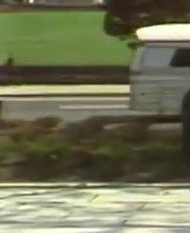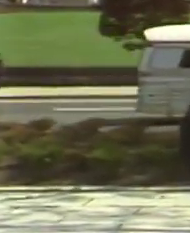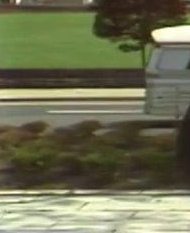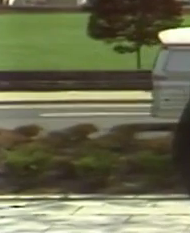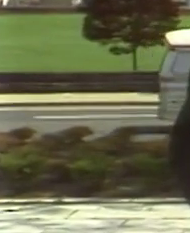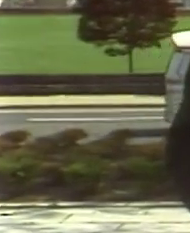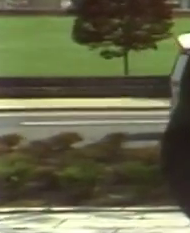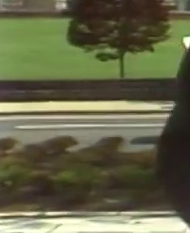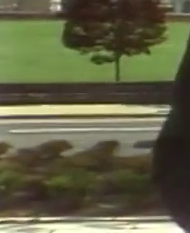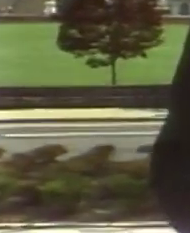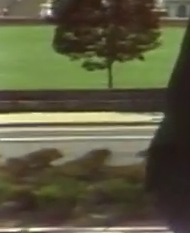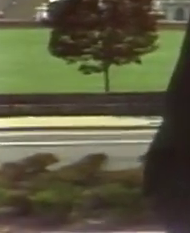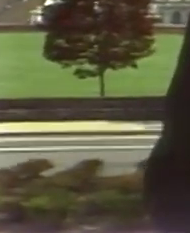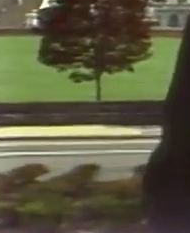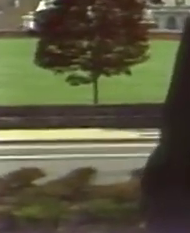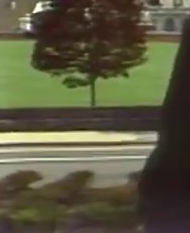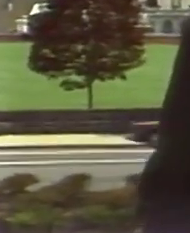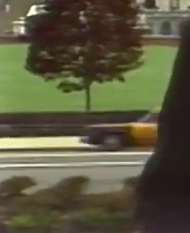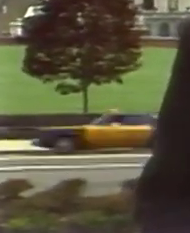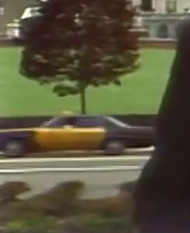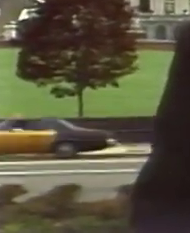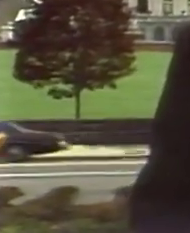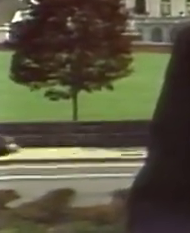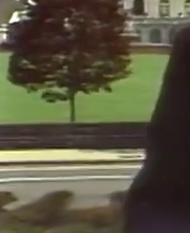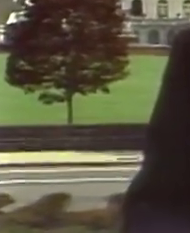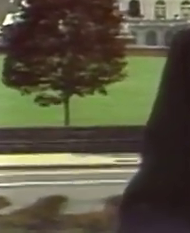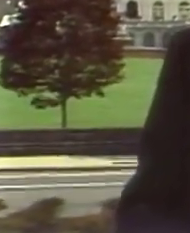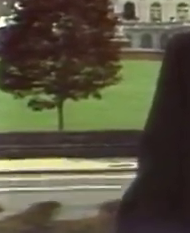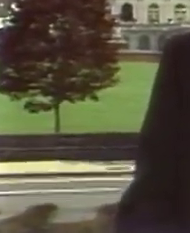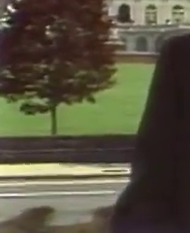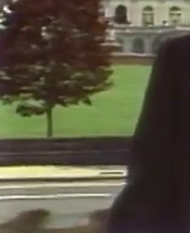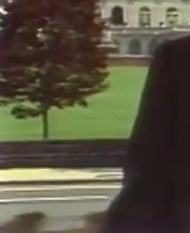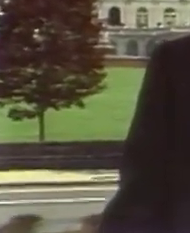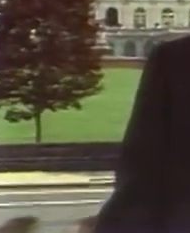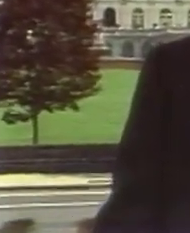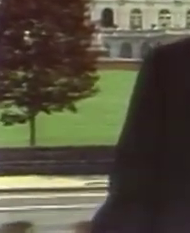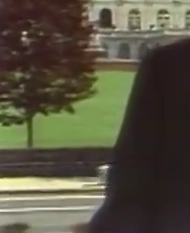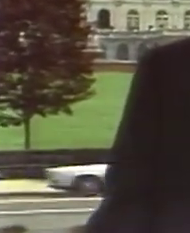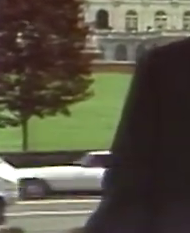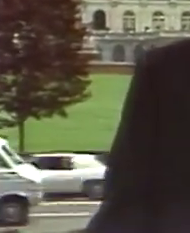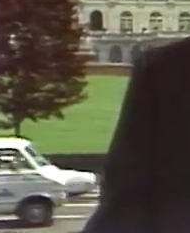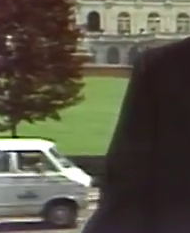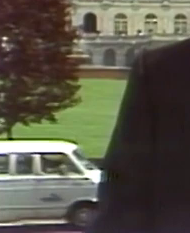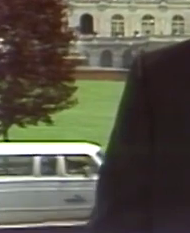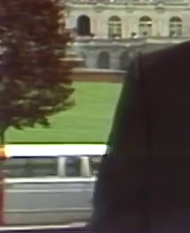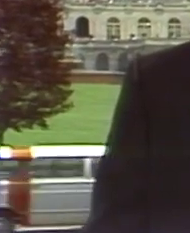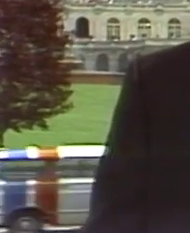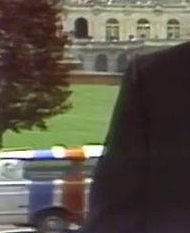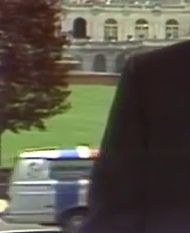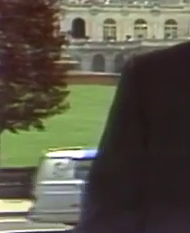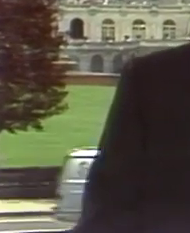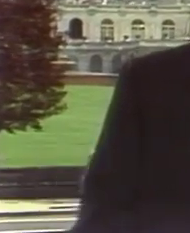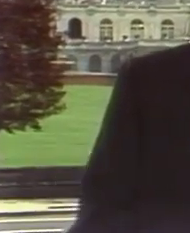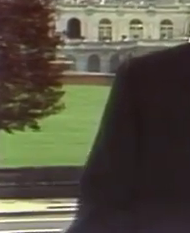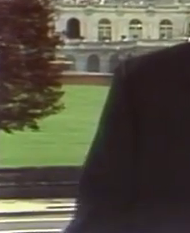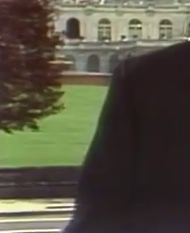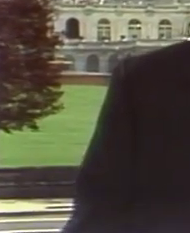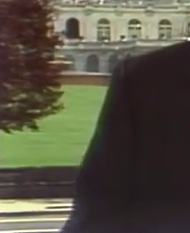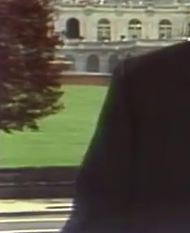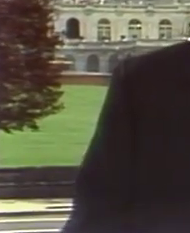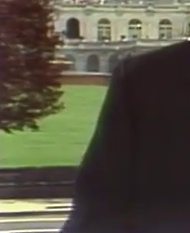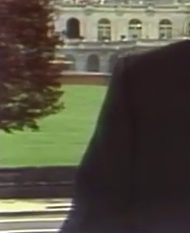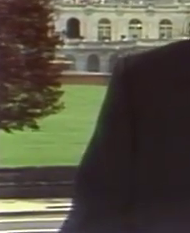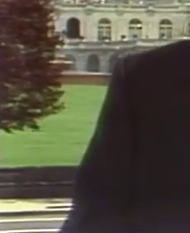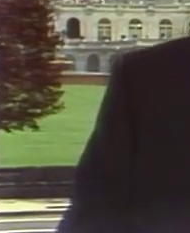Capitol. 230 million Americans have the responsibility of holding this nation together through prayer. This is a nation under